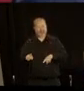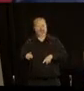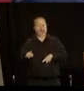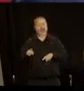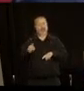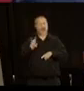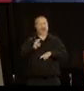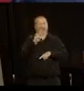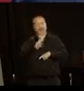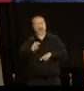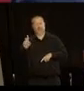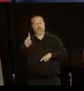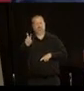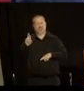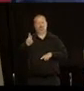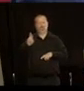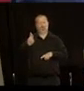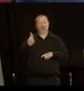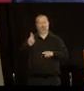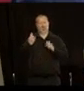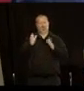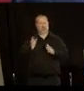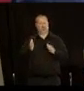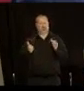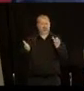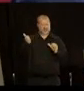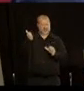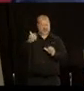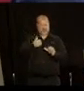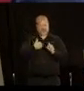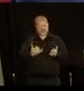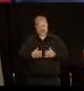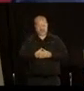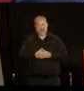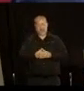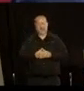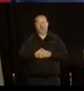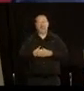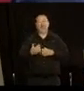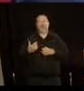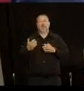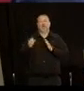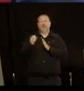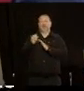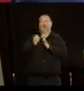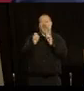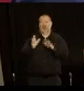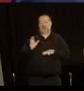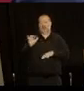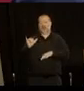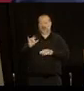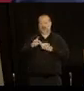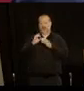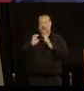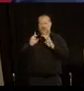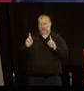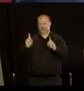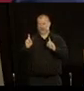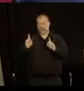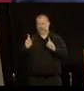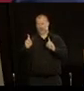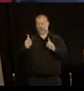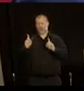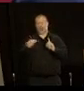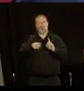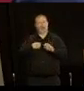made the jump to vocational rehabilitation. It's the next step. But when I was the State Director of Special Education,